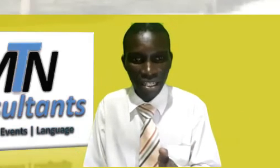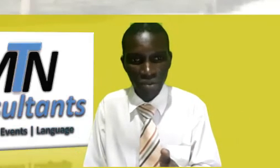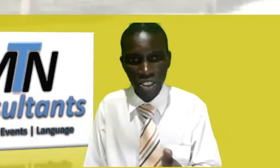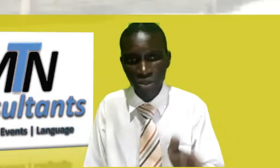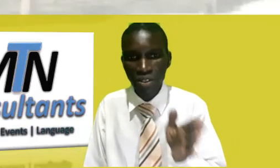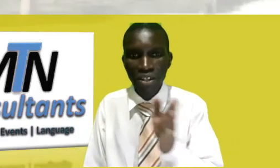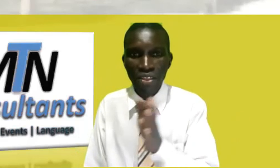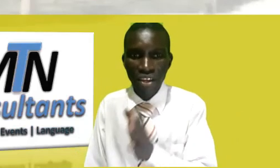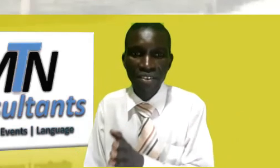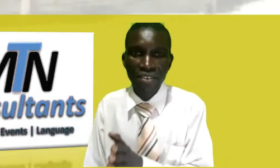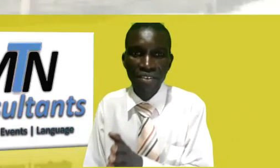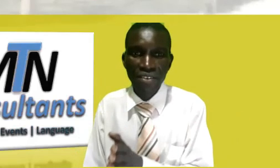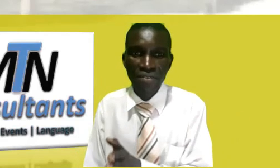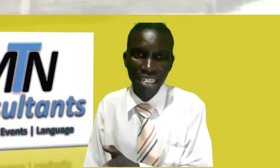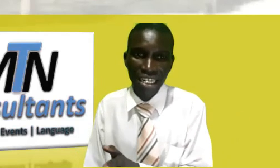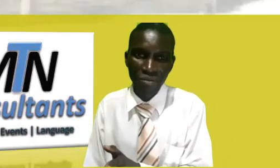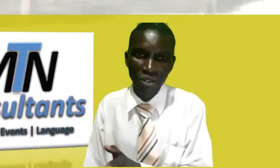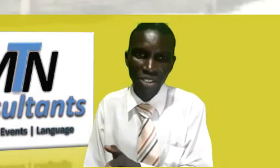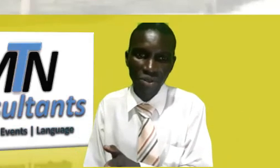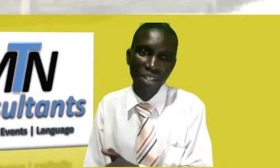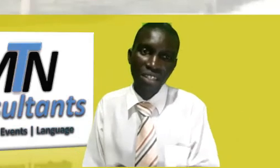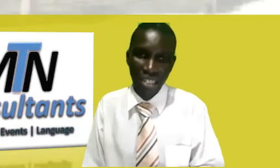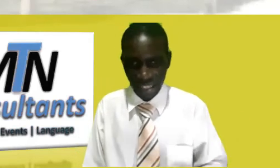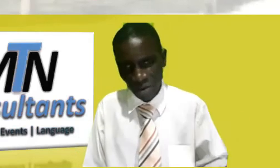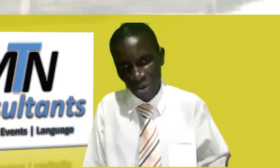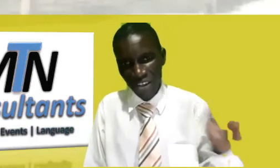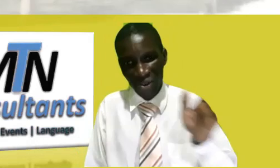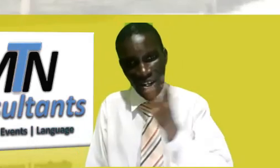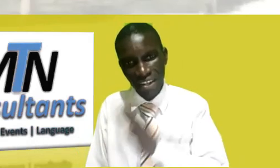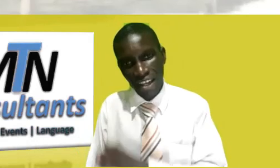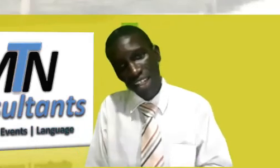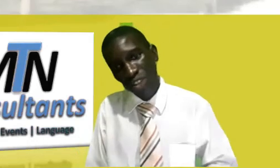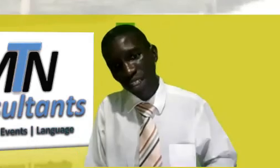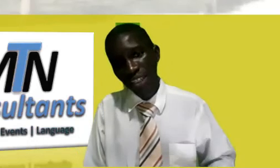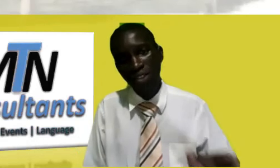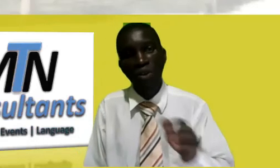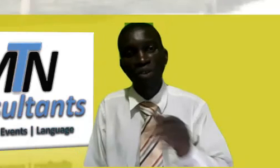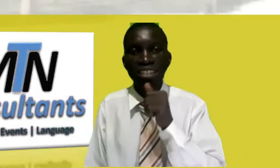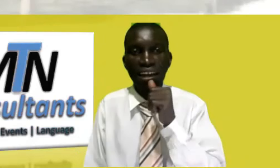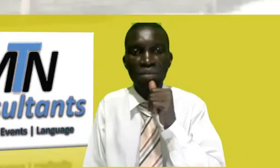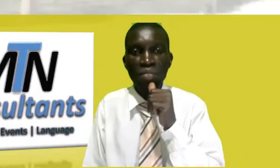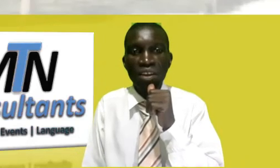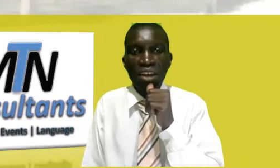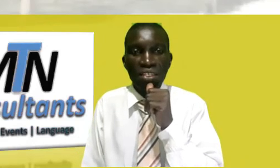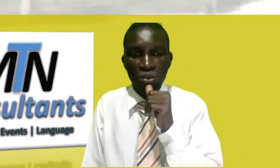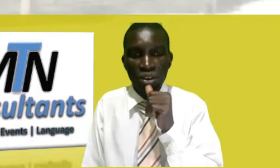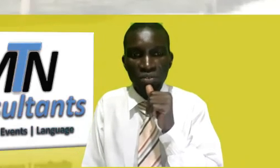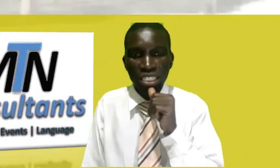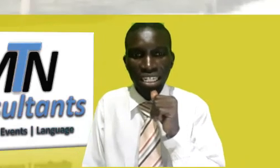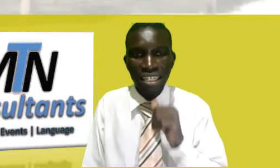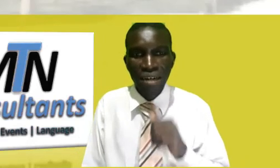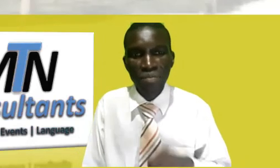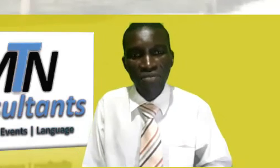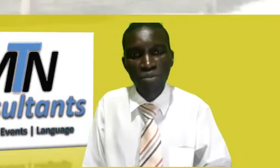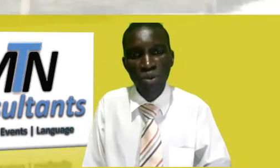Wednesday, another module, then Friday, another module. That's how we do it during this COVID time. Then we have